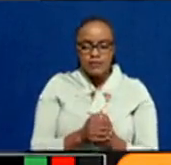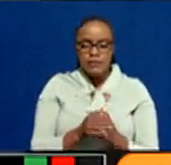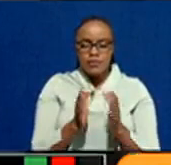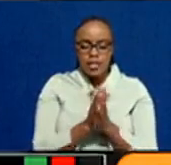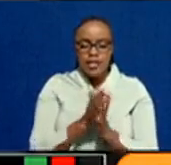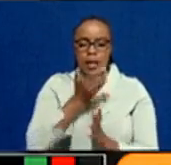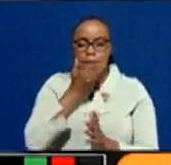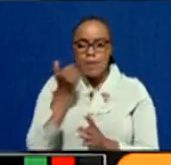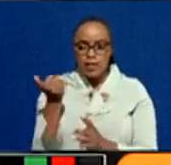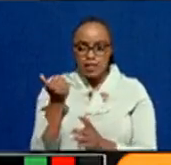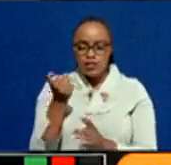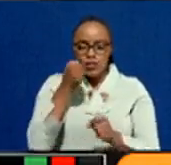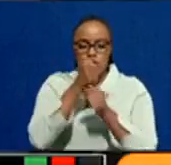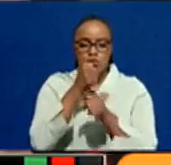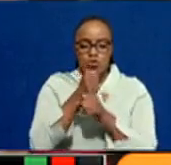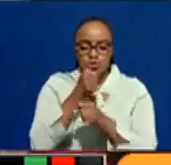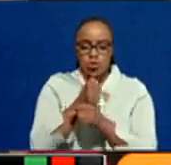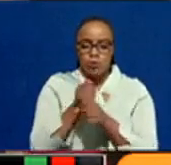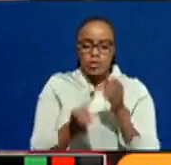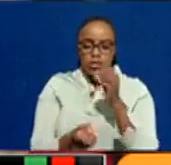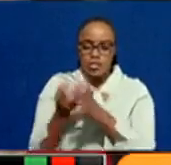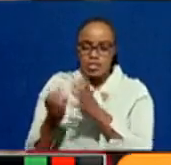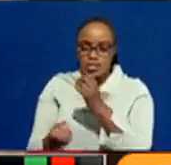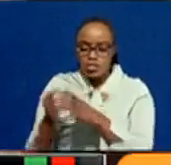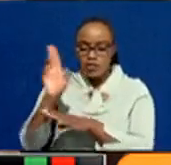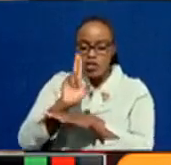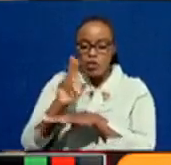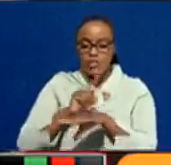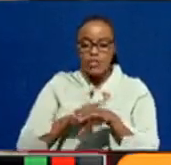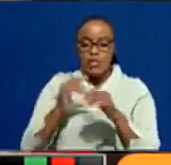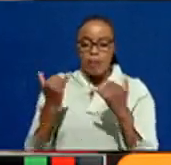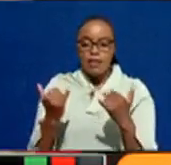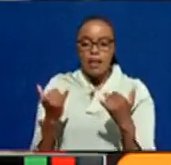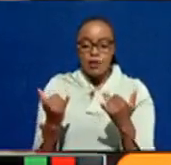and the better for job creation. Nitumie fursa hii